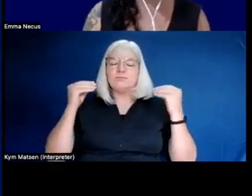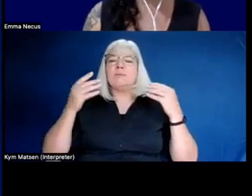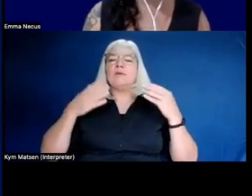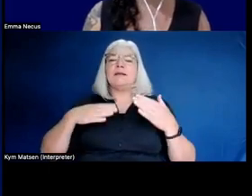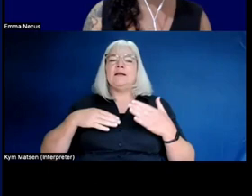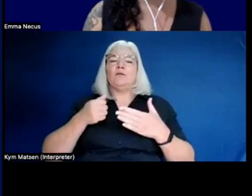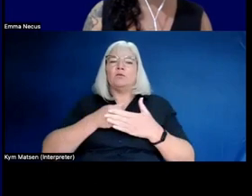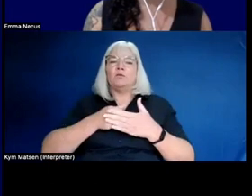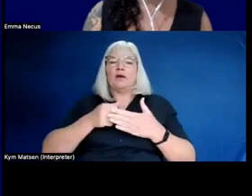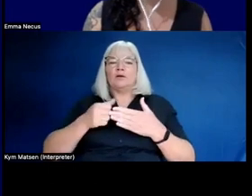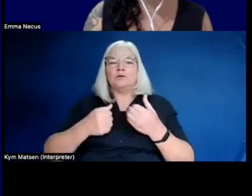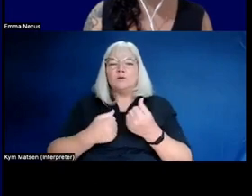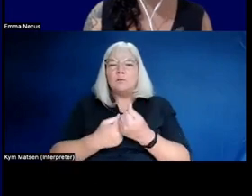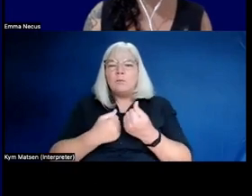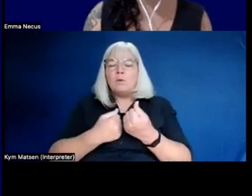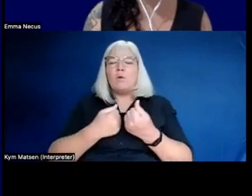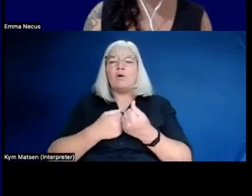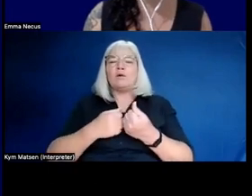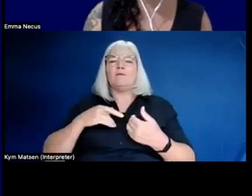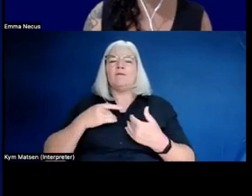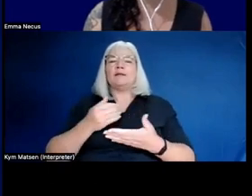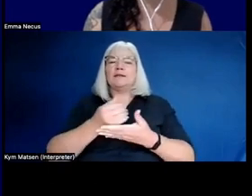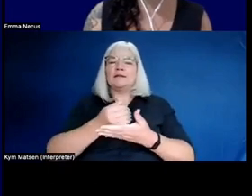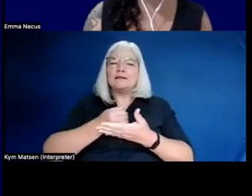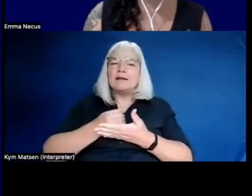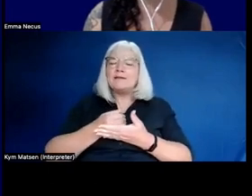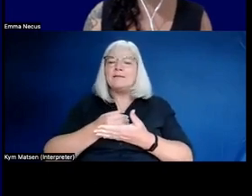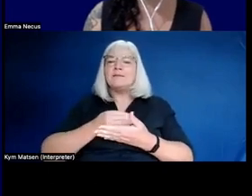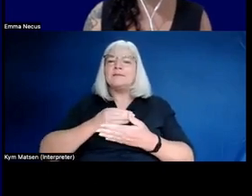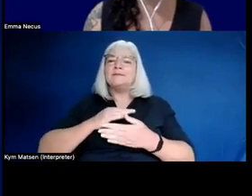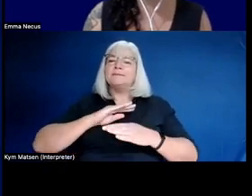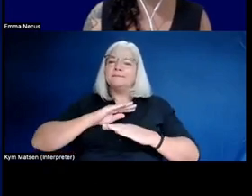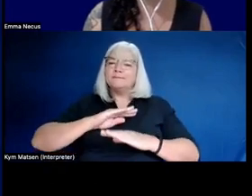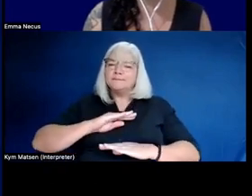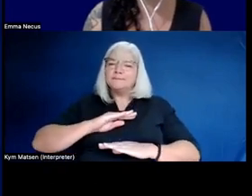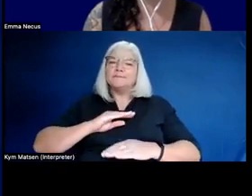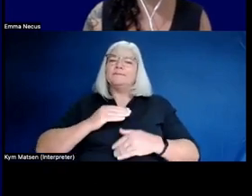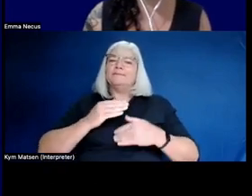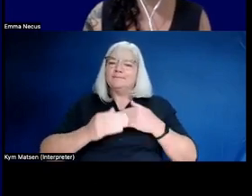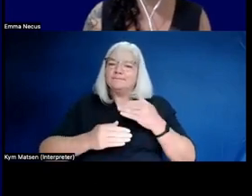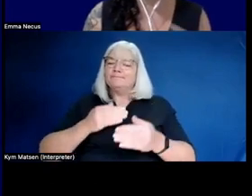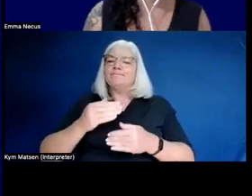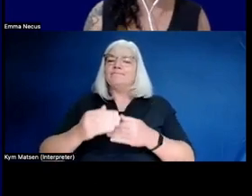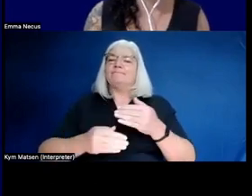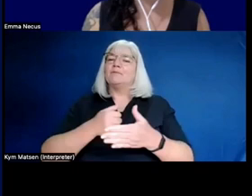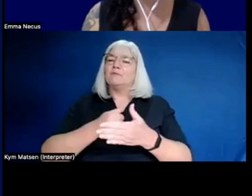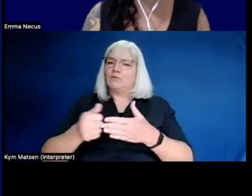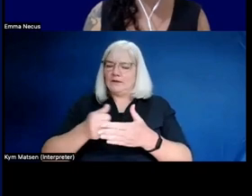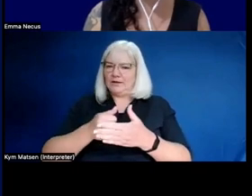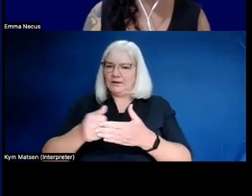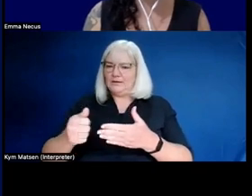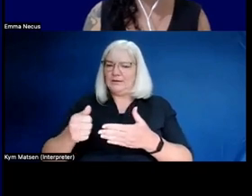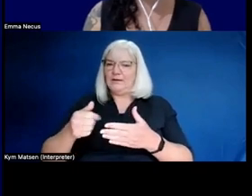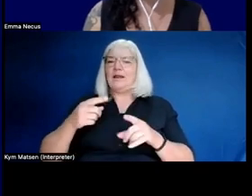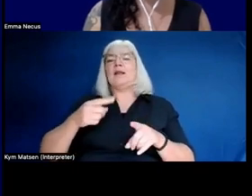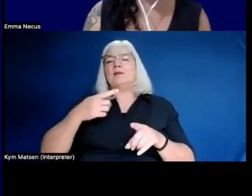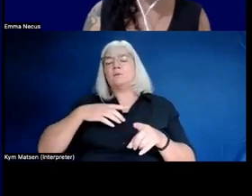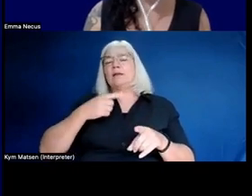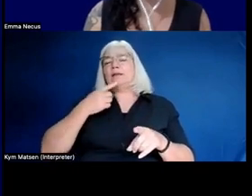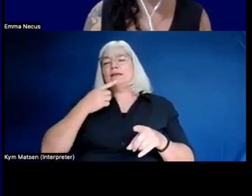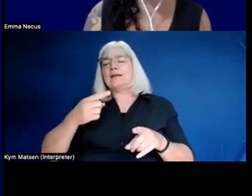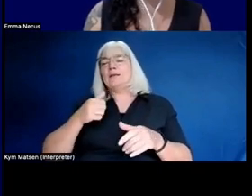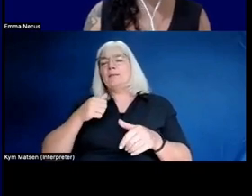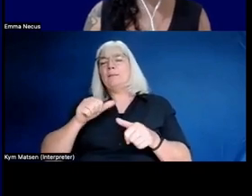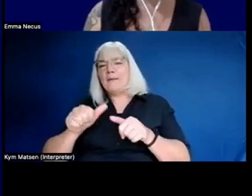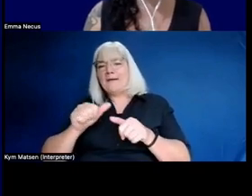participation. And this is why, as I said, I believe mealtime routines need to be considered in their everyday environment, because I think